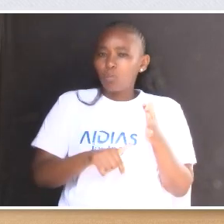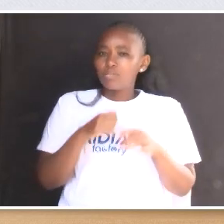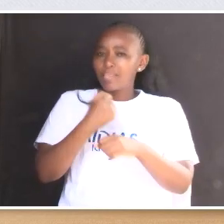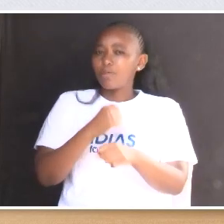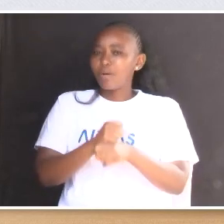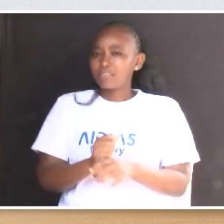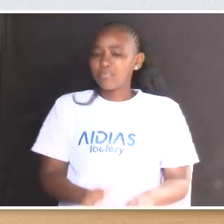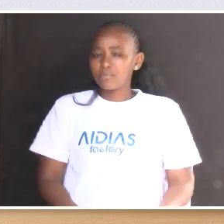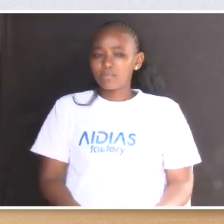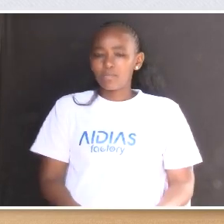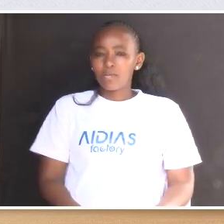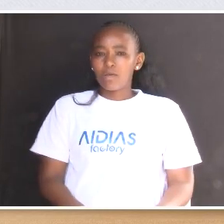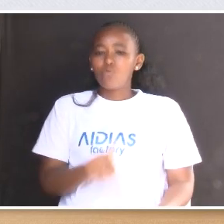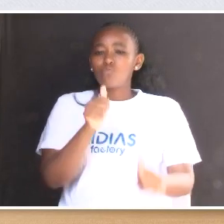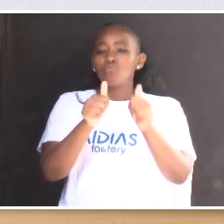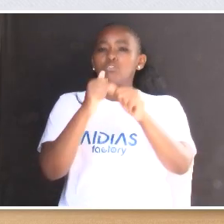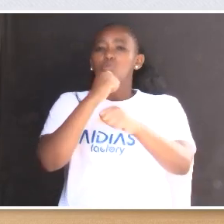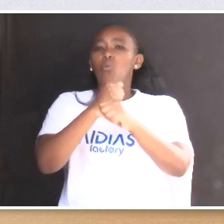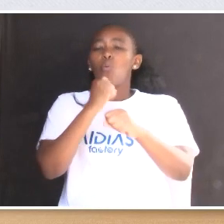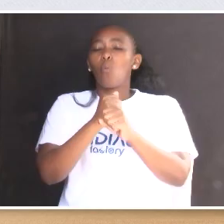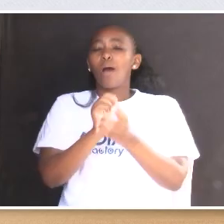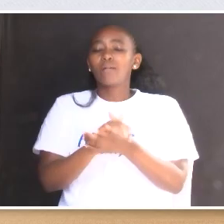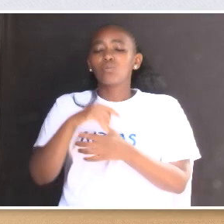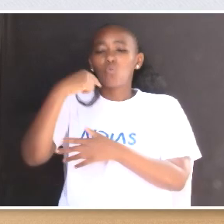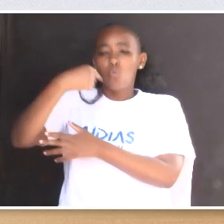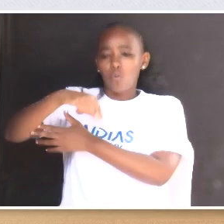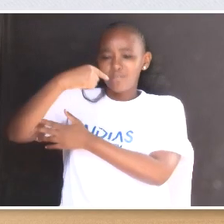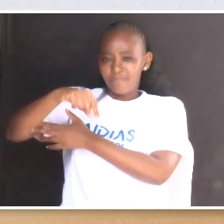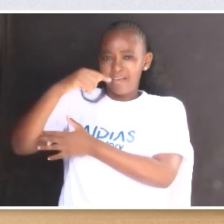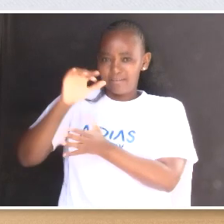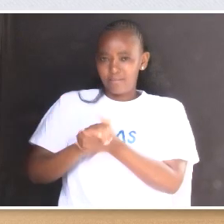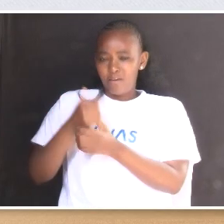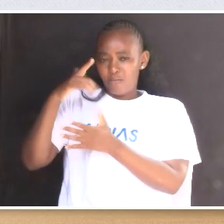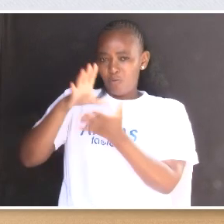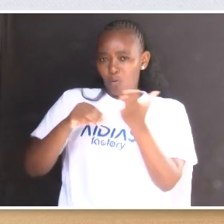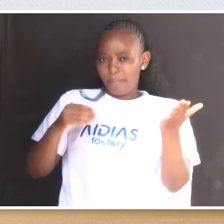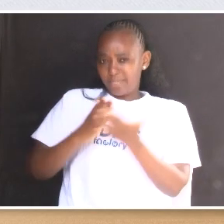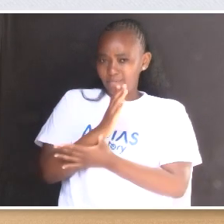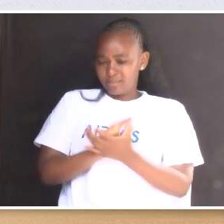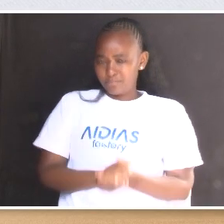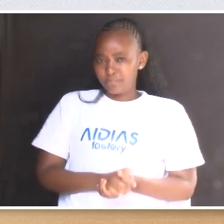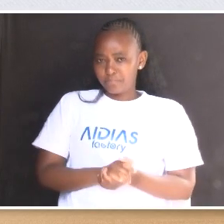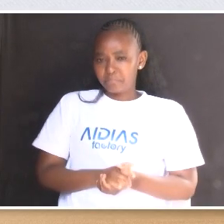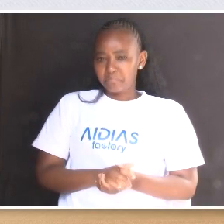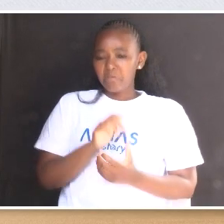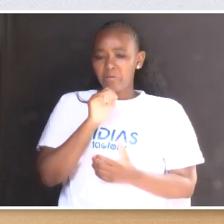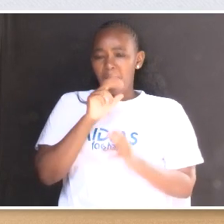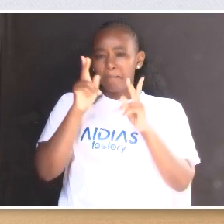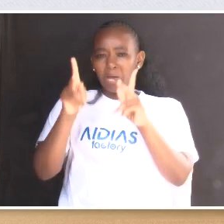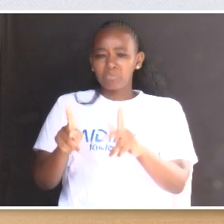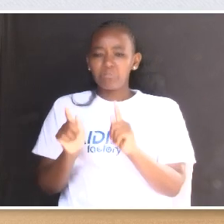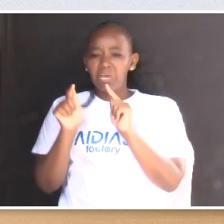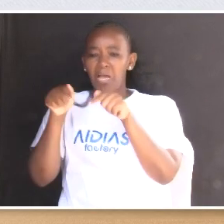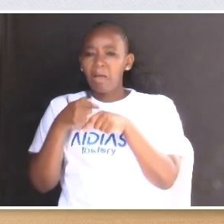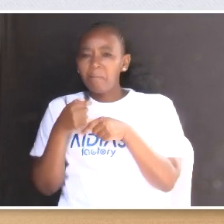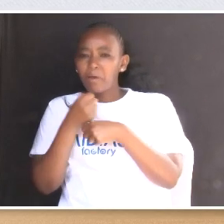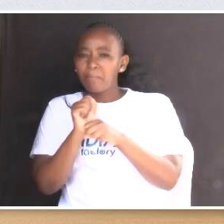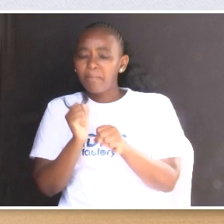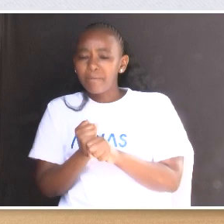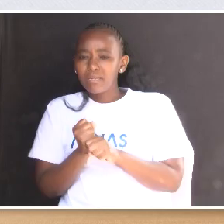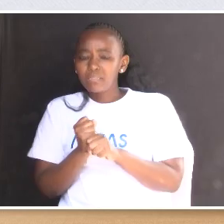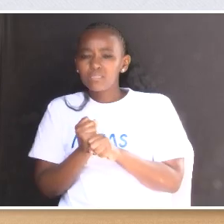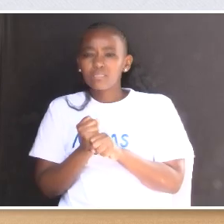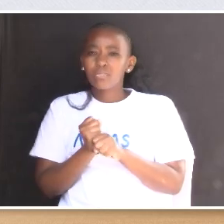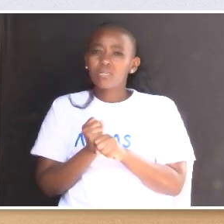works? Ni kazi gani ina qualify kama copyright? Mtu asikuje na ati ametengeneza